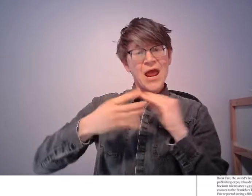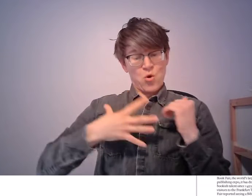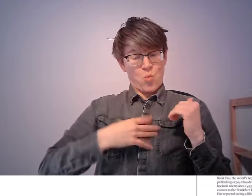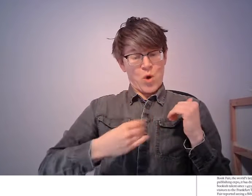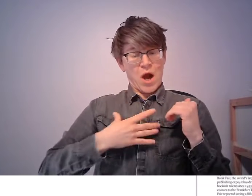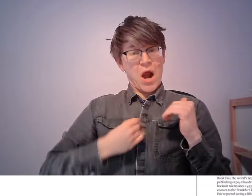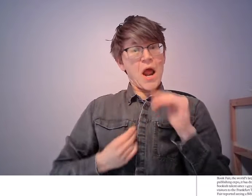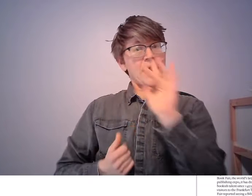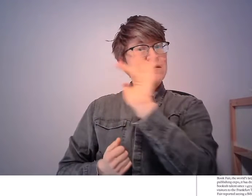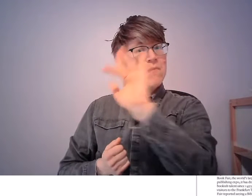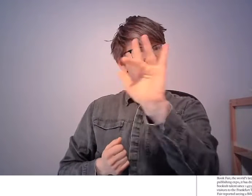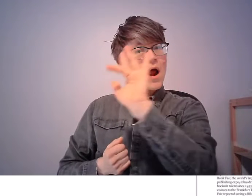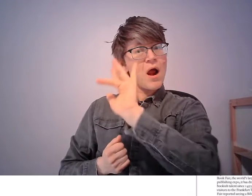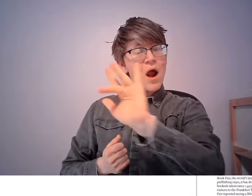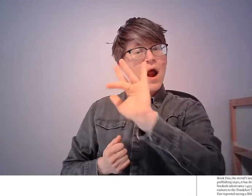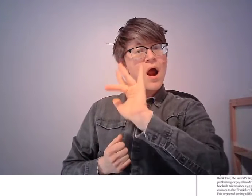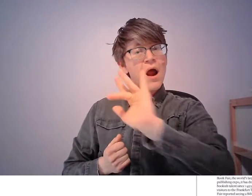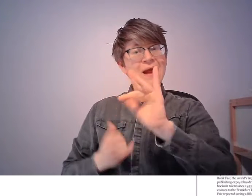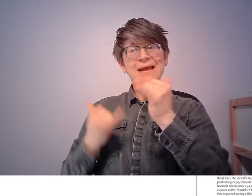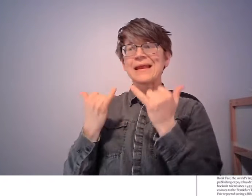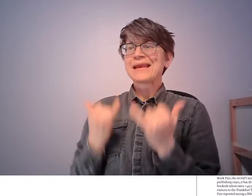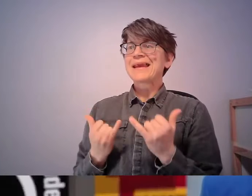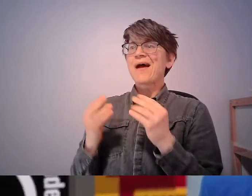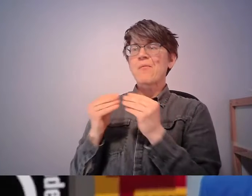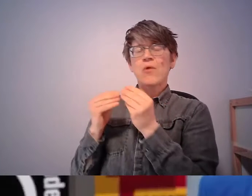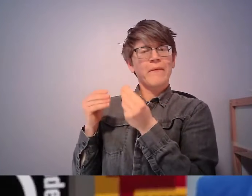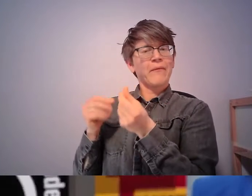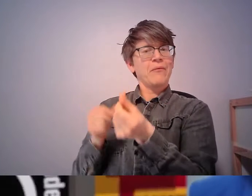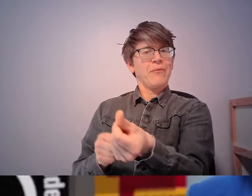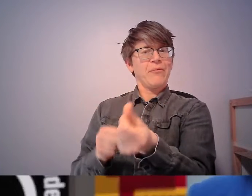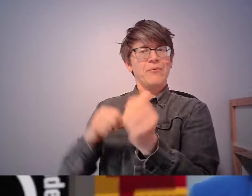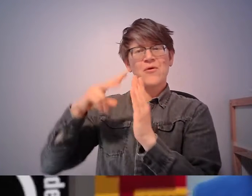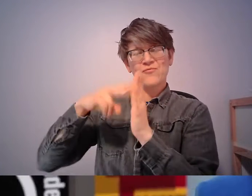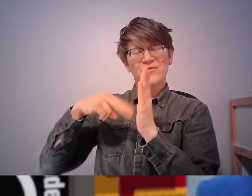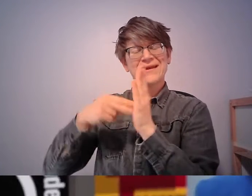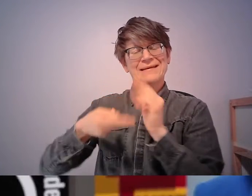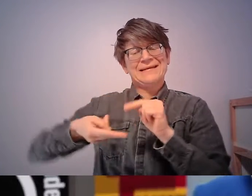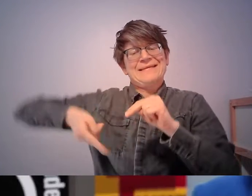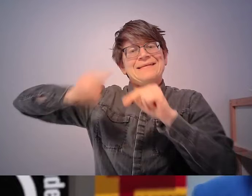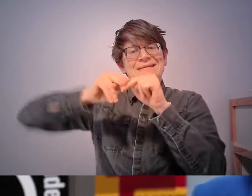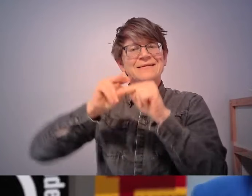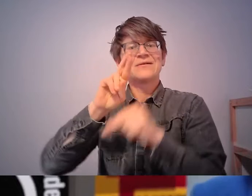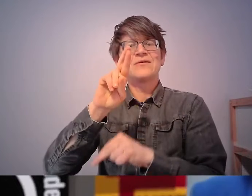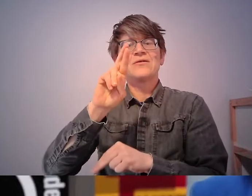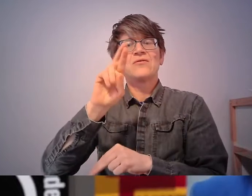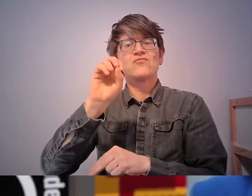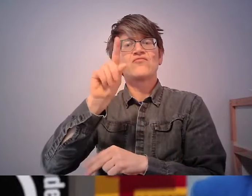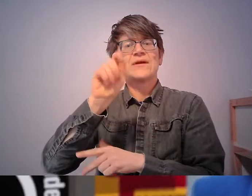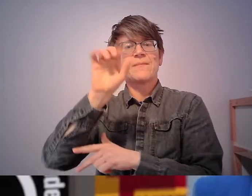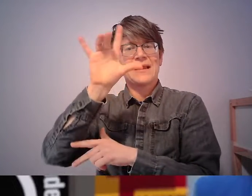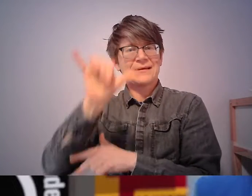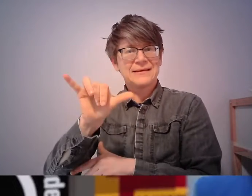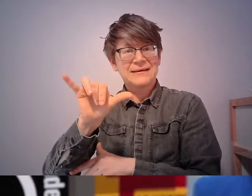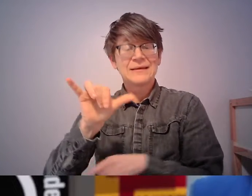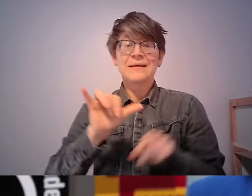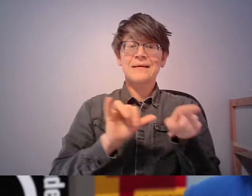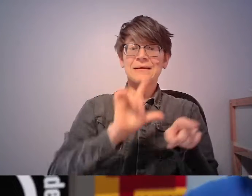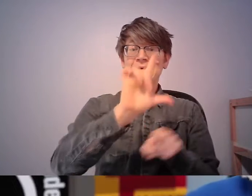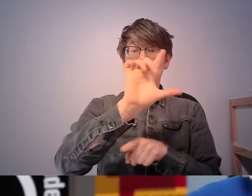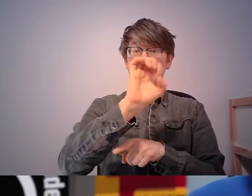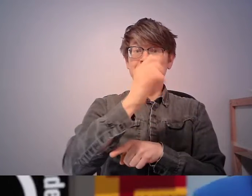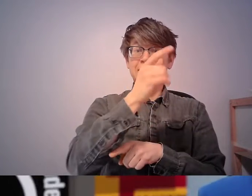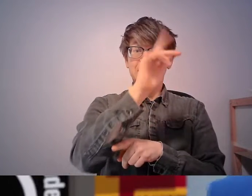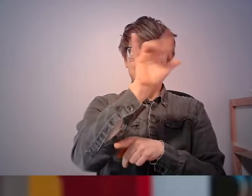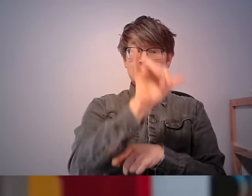adds to the readability of your project. So, just to recap, legibility measures whether the viewer can